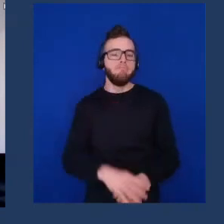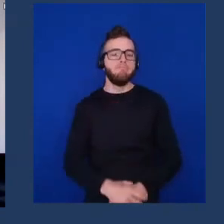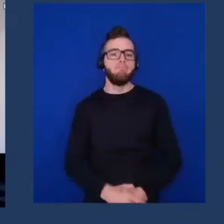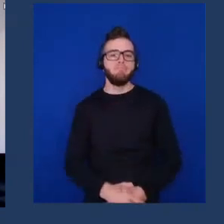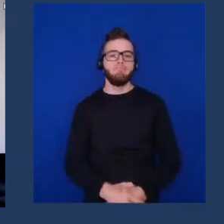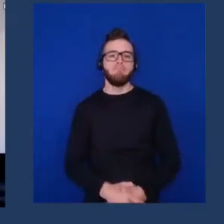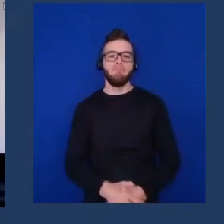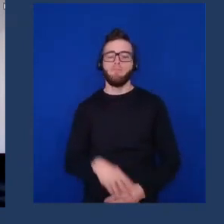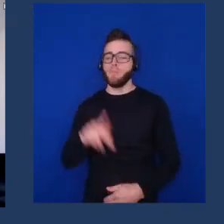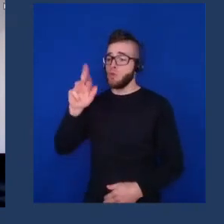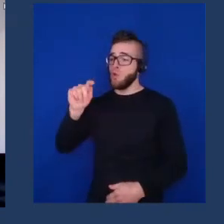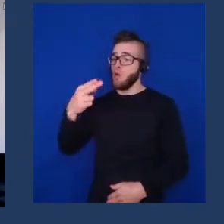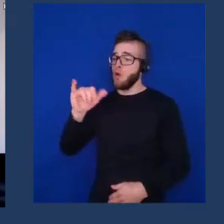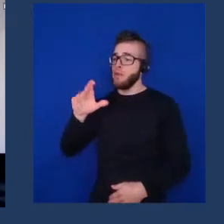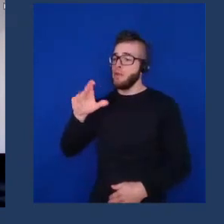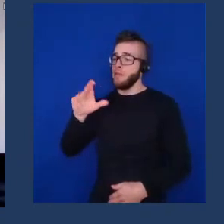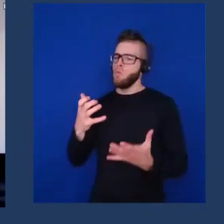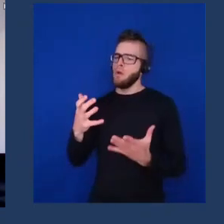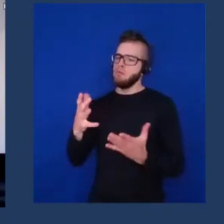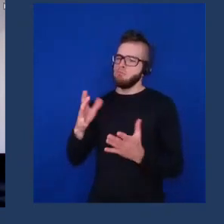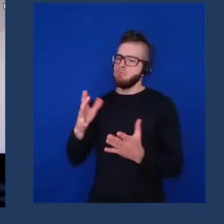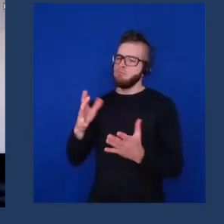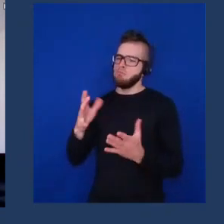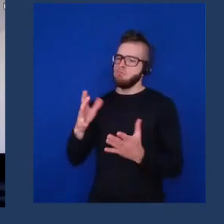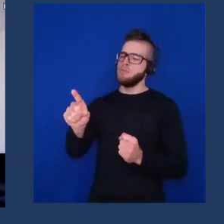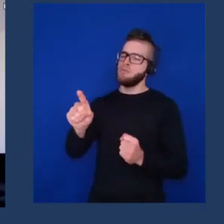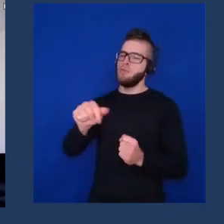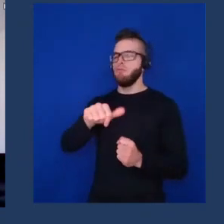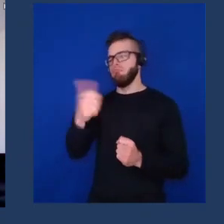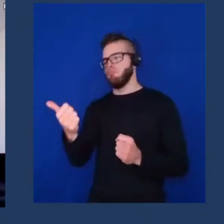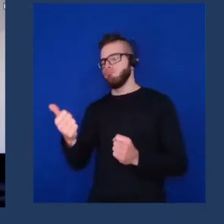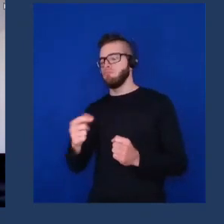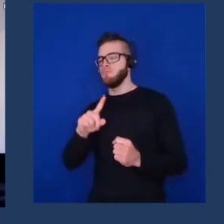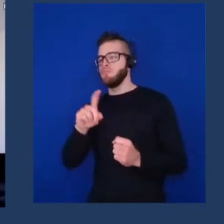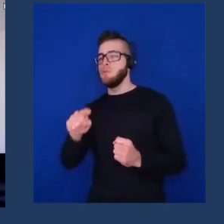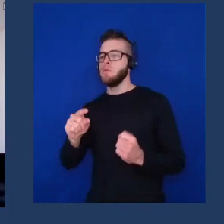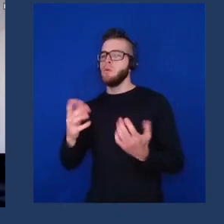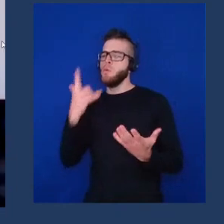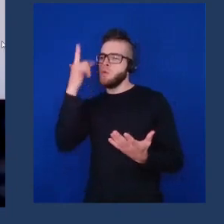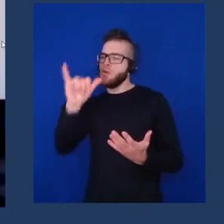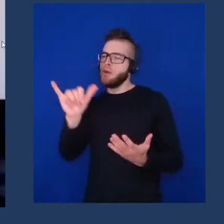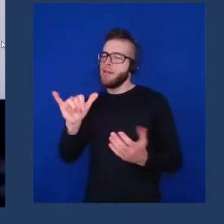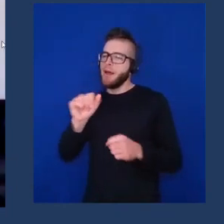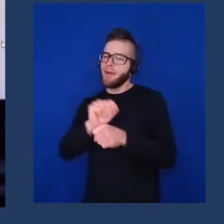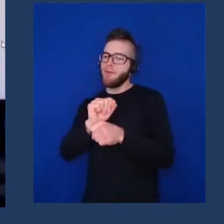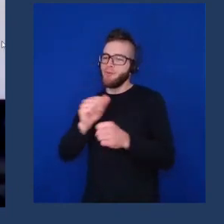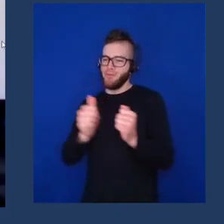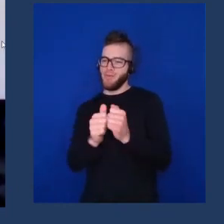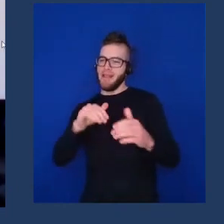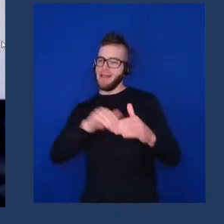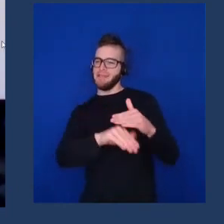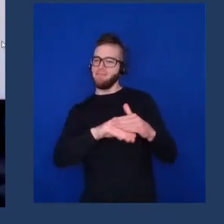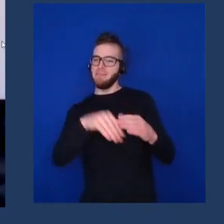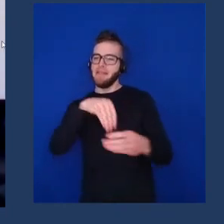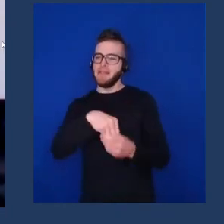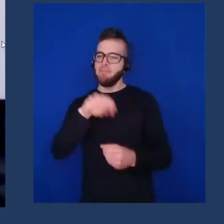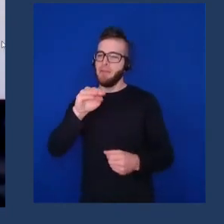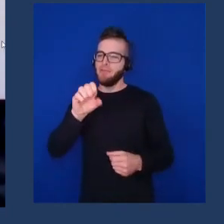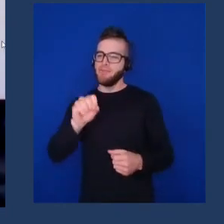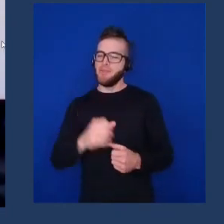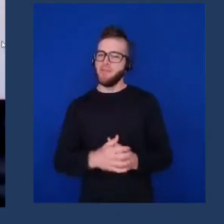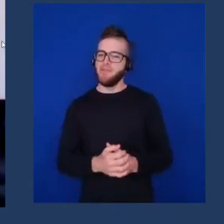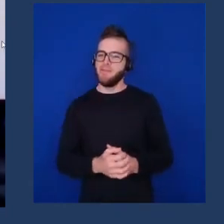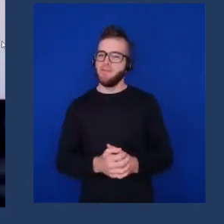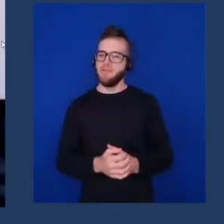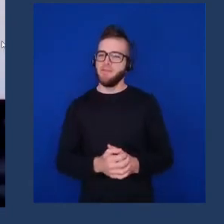accessibility at Microsoft? I think this is a perfect time, an amazing time to